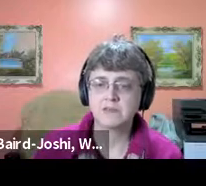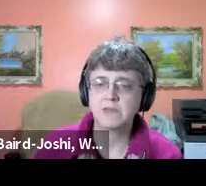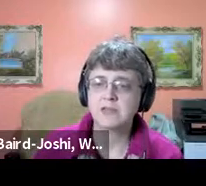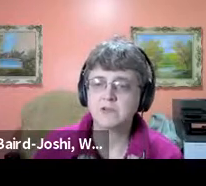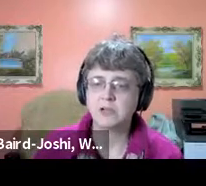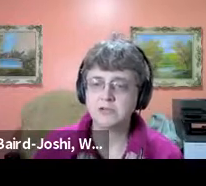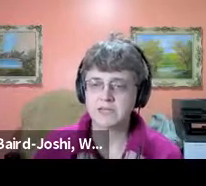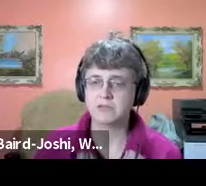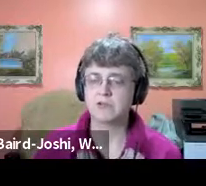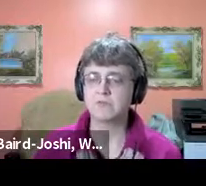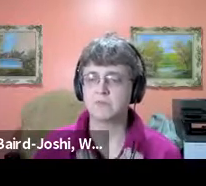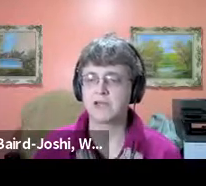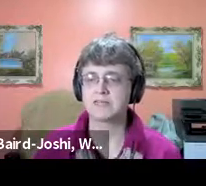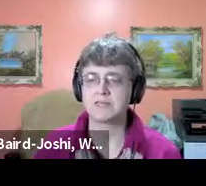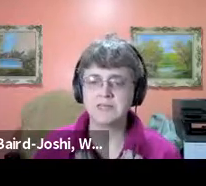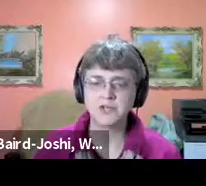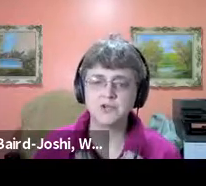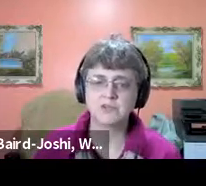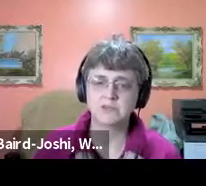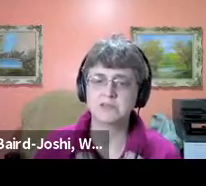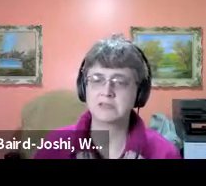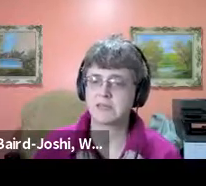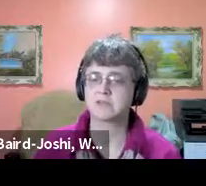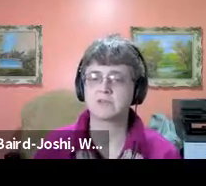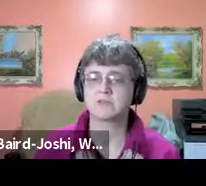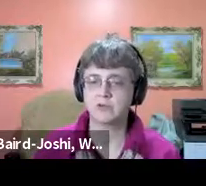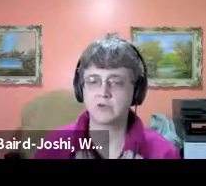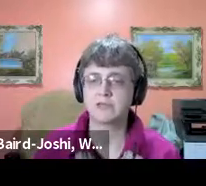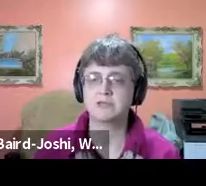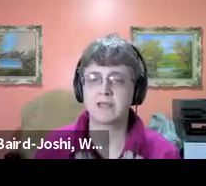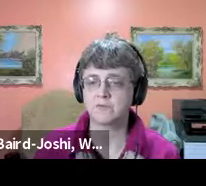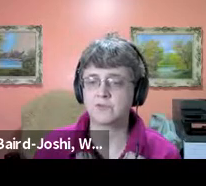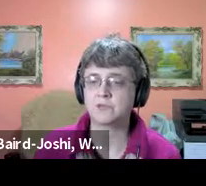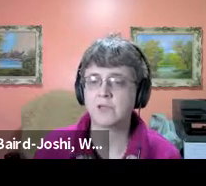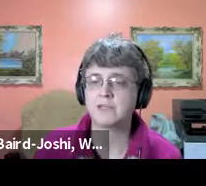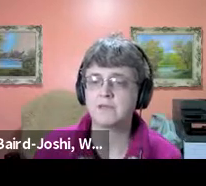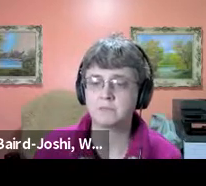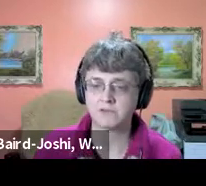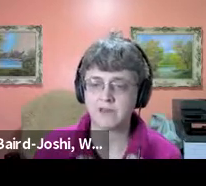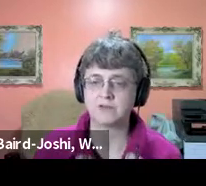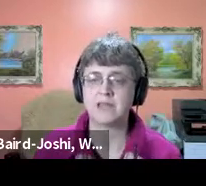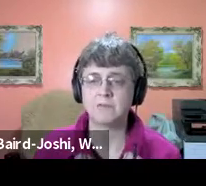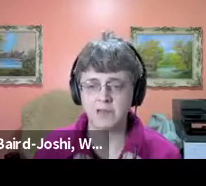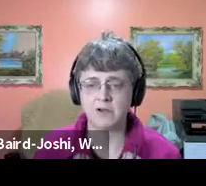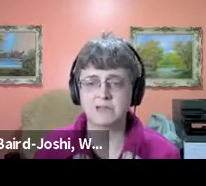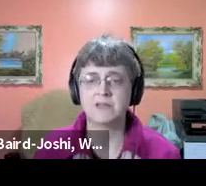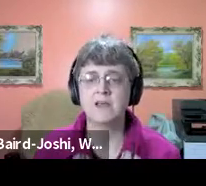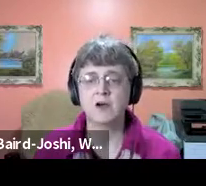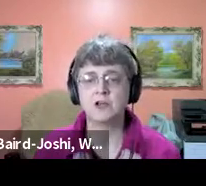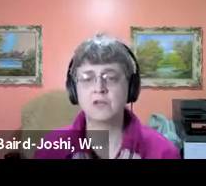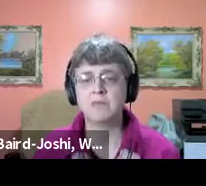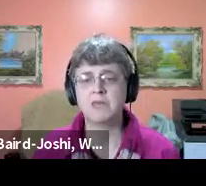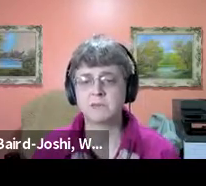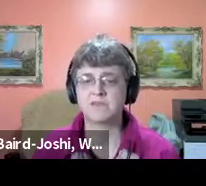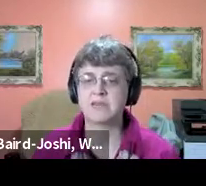CRIS committee to include testimony from practicing teachers, nurses, counselors, coaches, after-school activity providers, and parents on